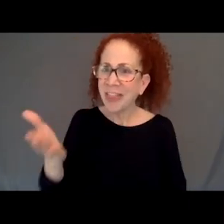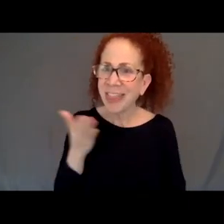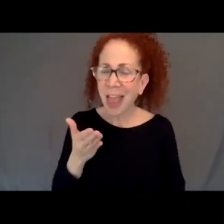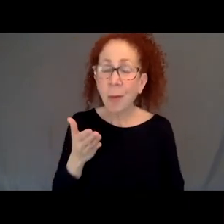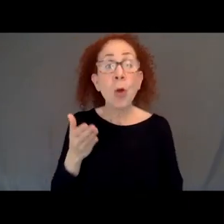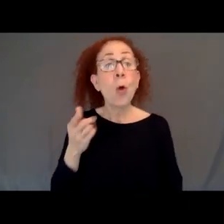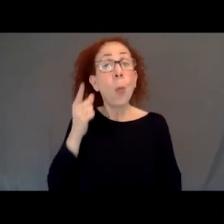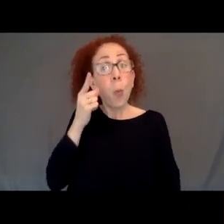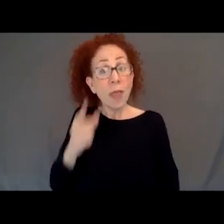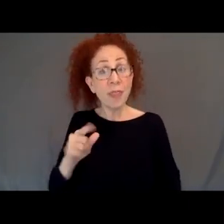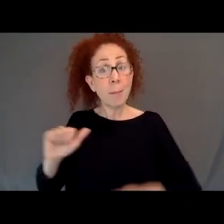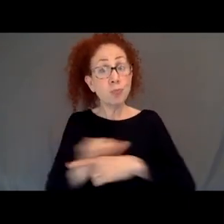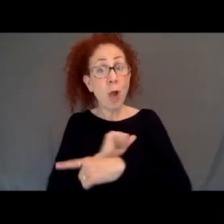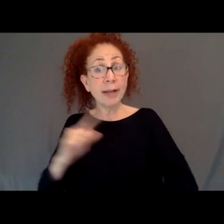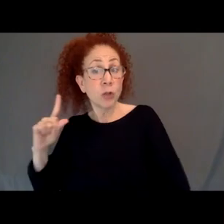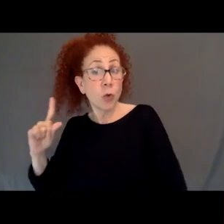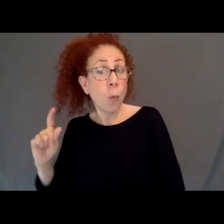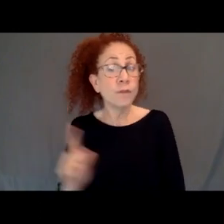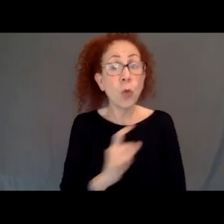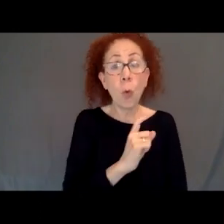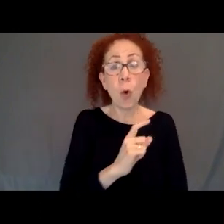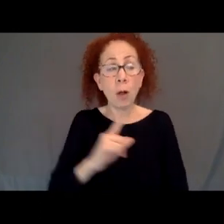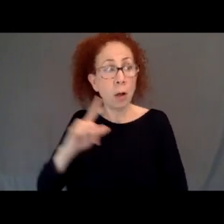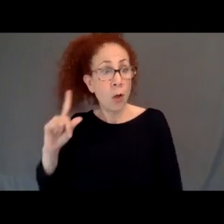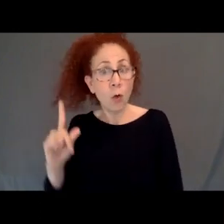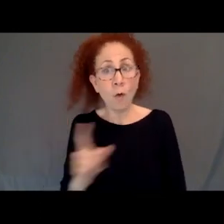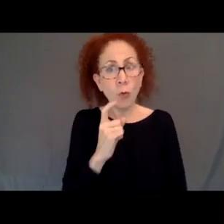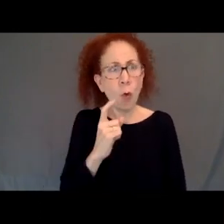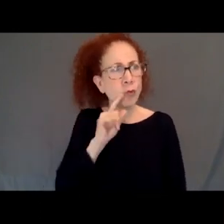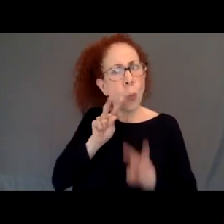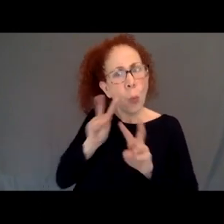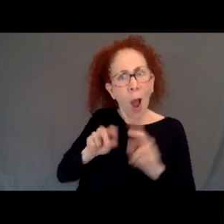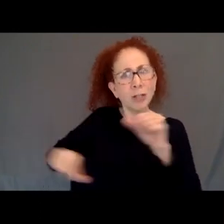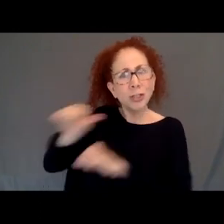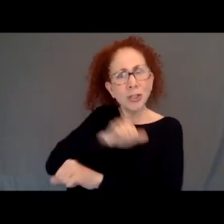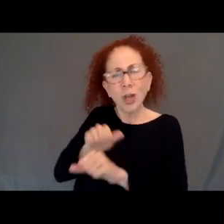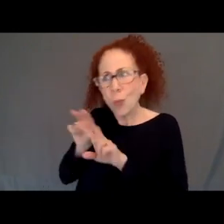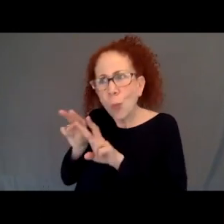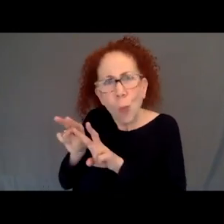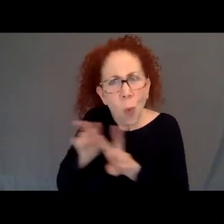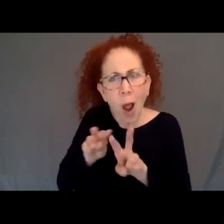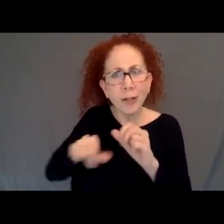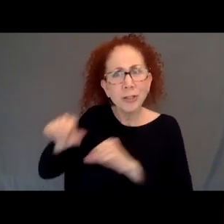they go across the floor, to really learn from one another and observe, because